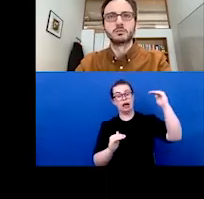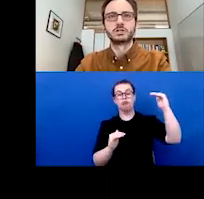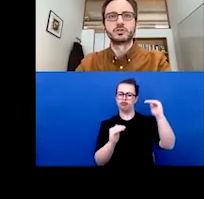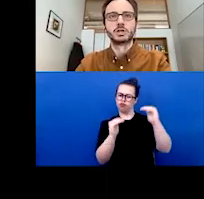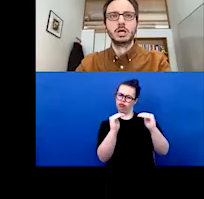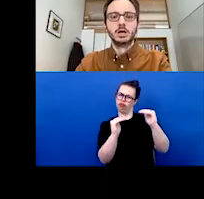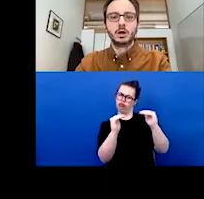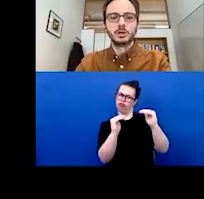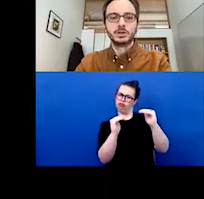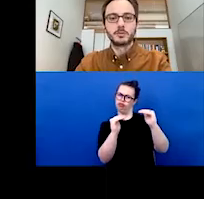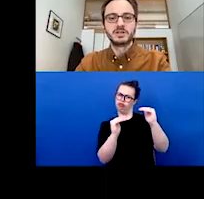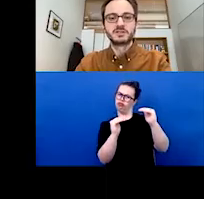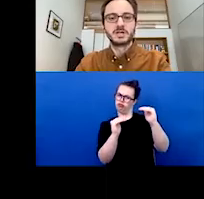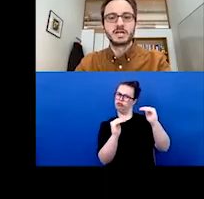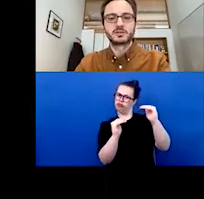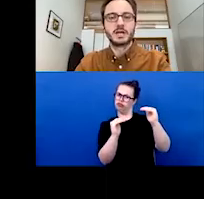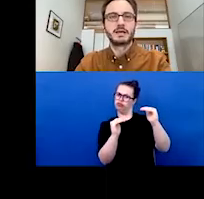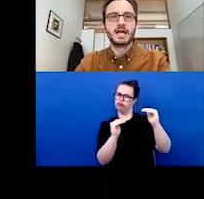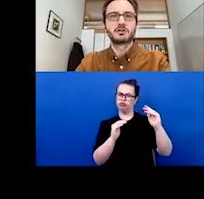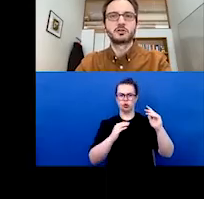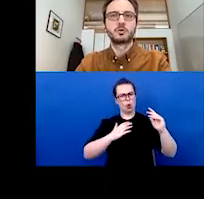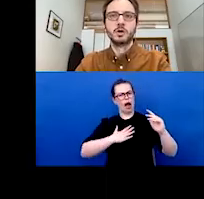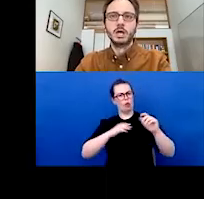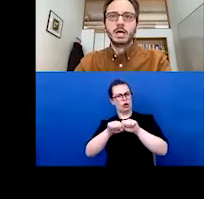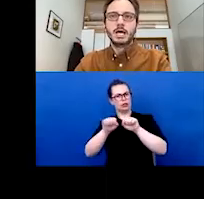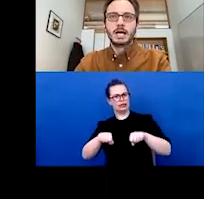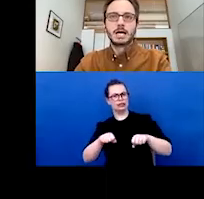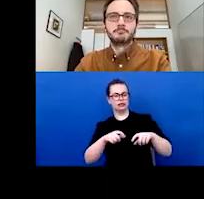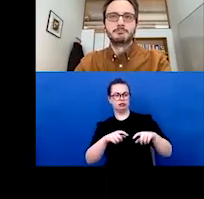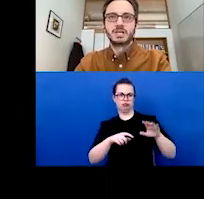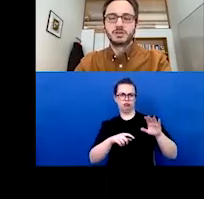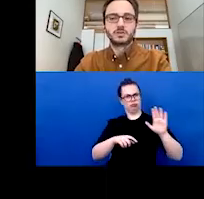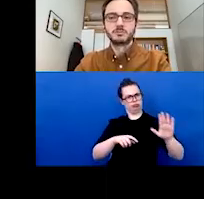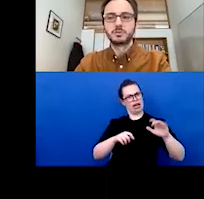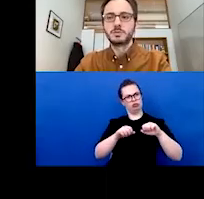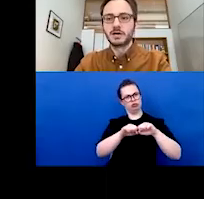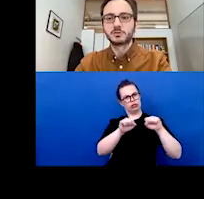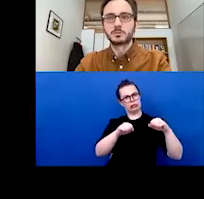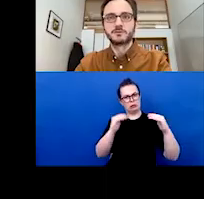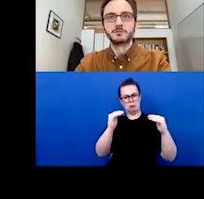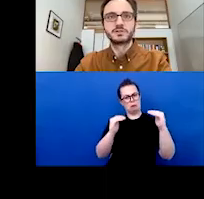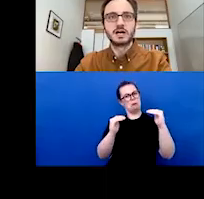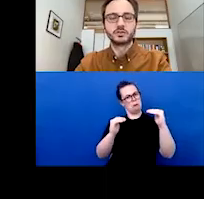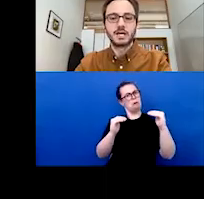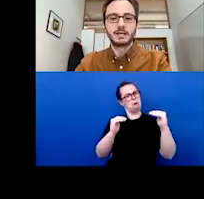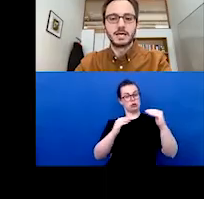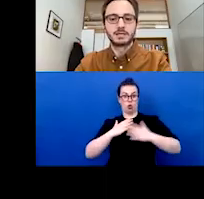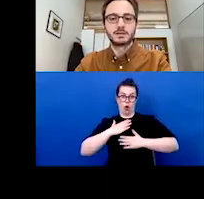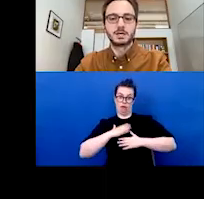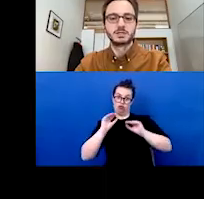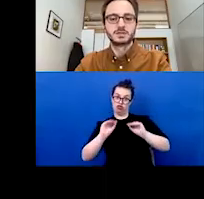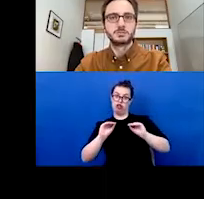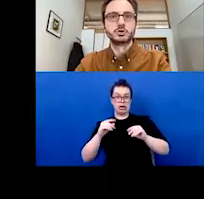information, which is all the probabilistic guesser had access to, seems to be enough to perform the task, and